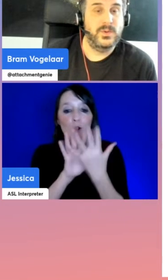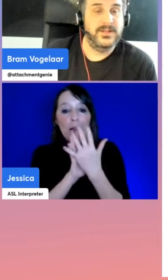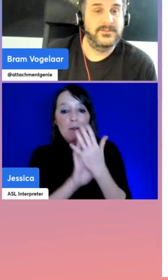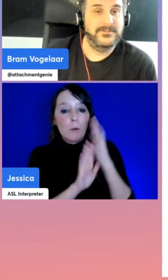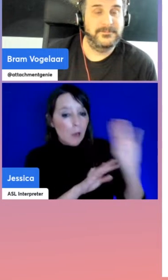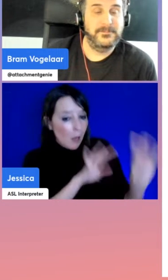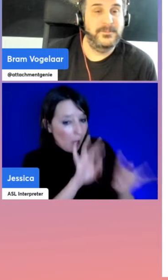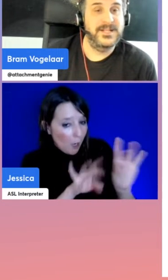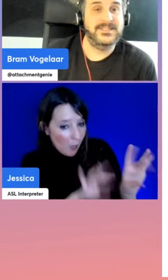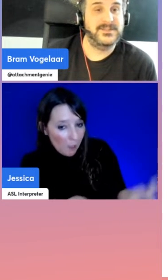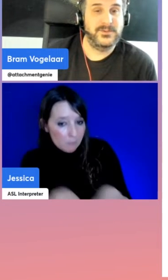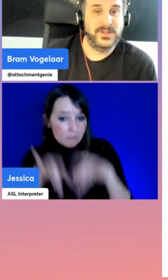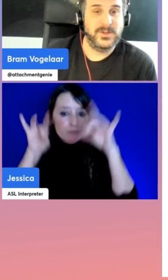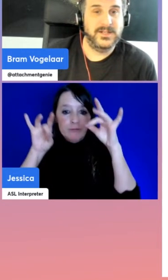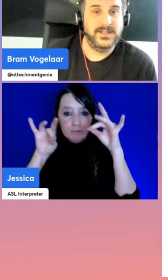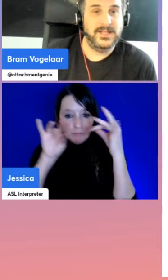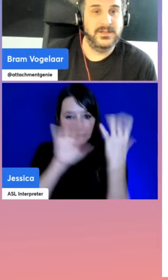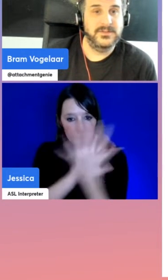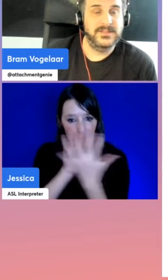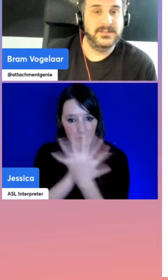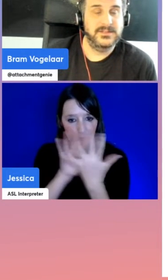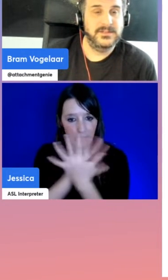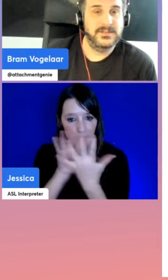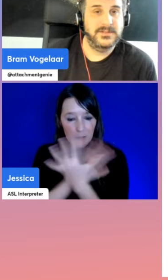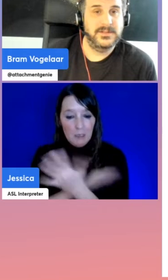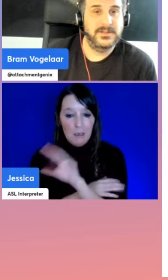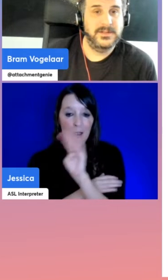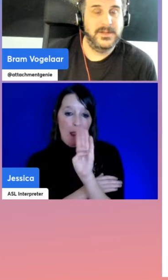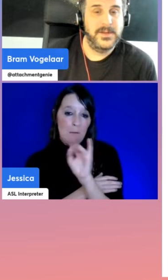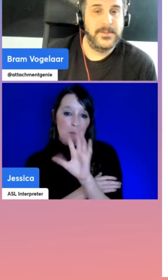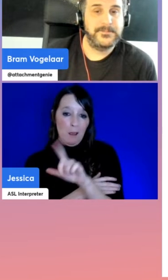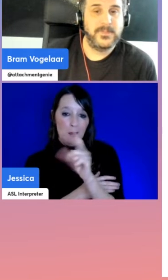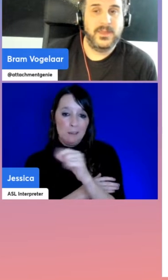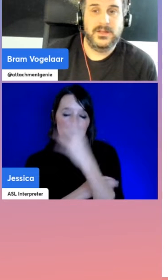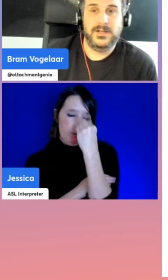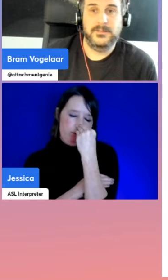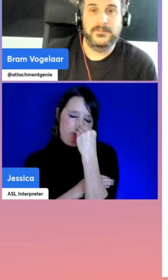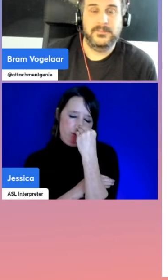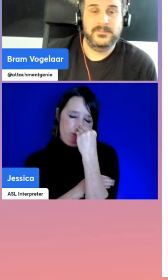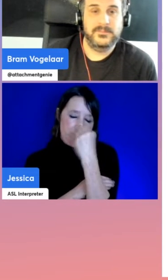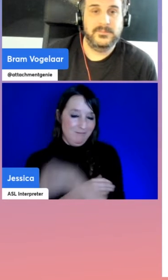there's no bill is not required in any of this.